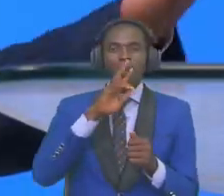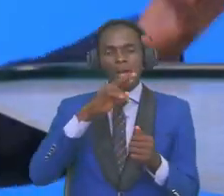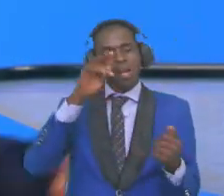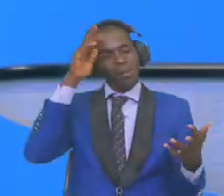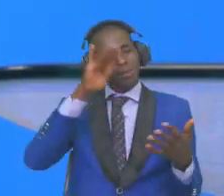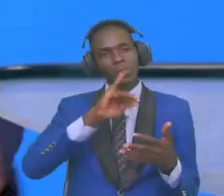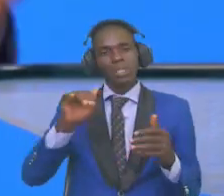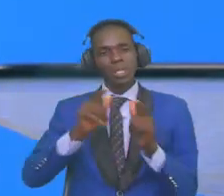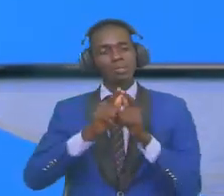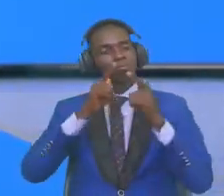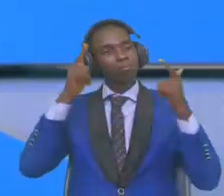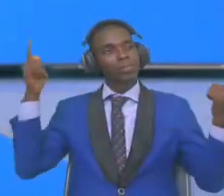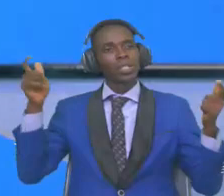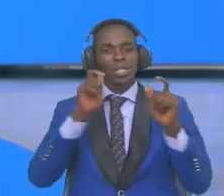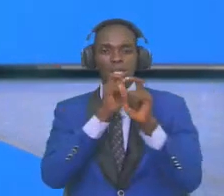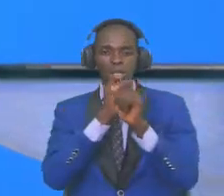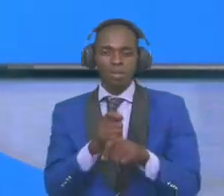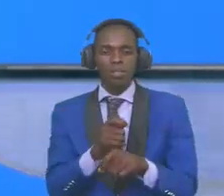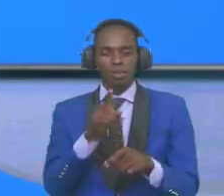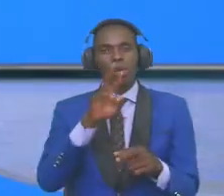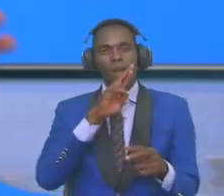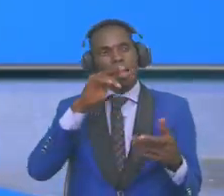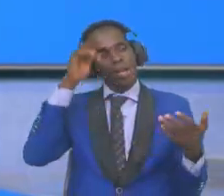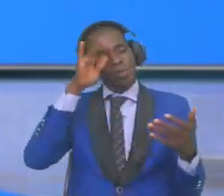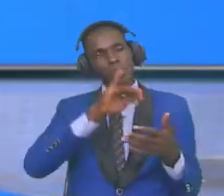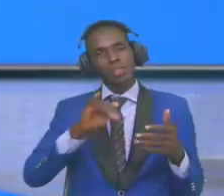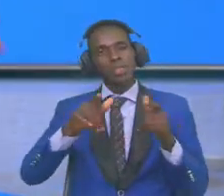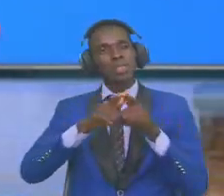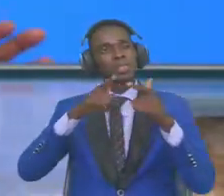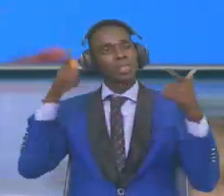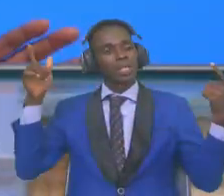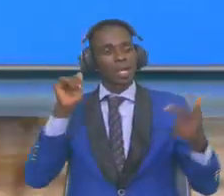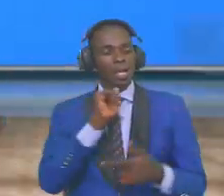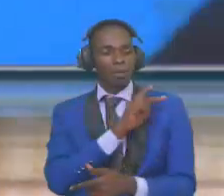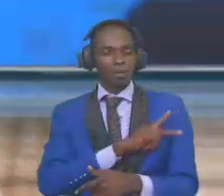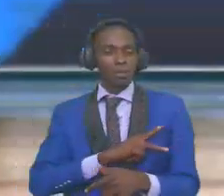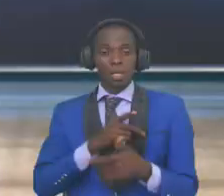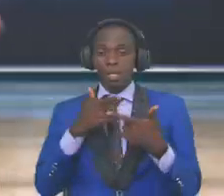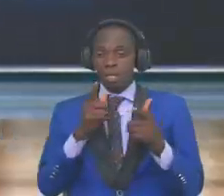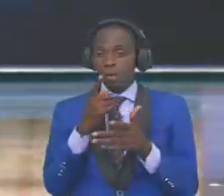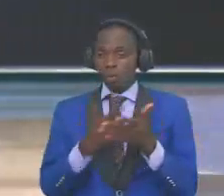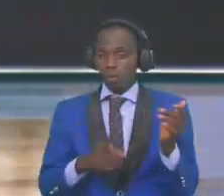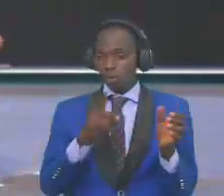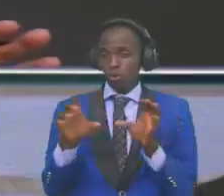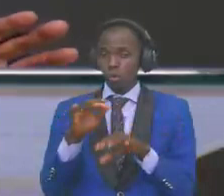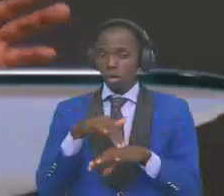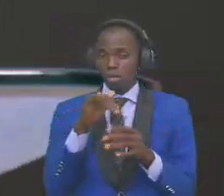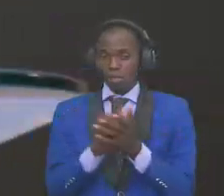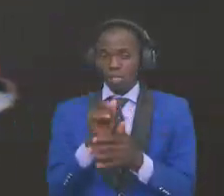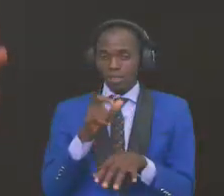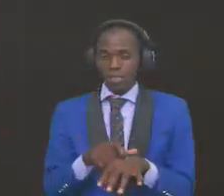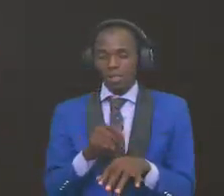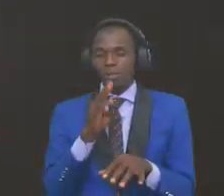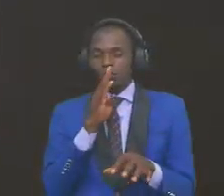you're expecting a great appreciation, let what you do at that time be done